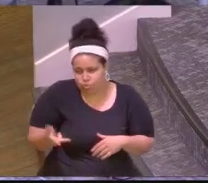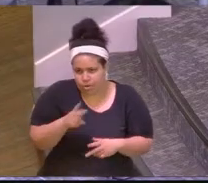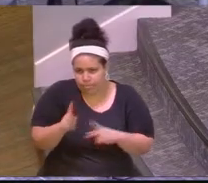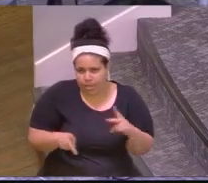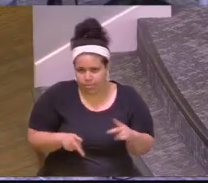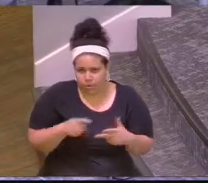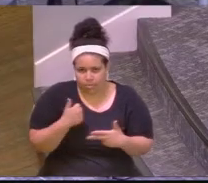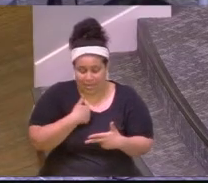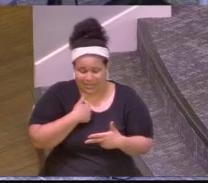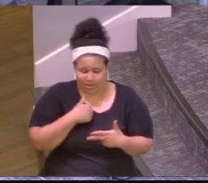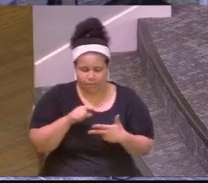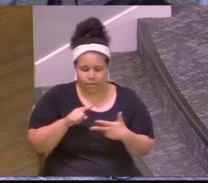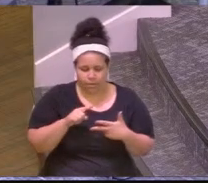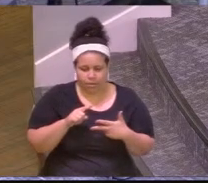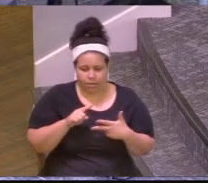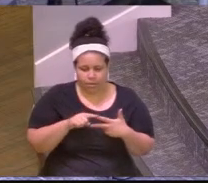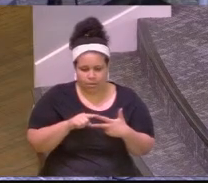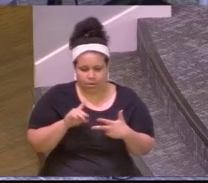Gallagher.